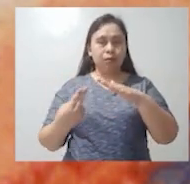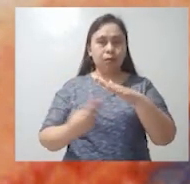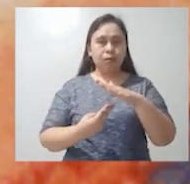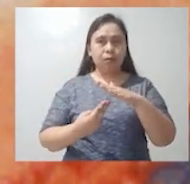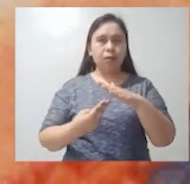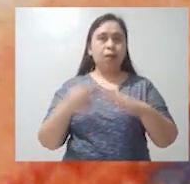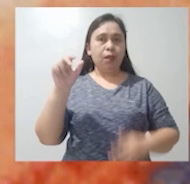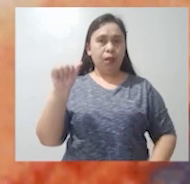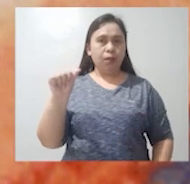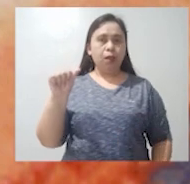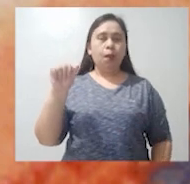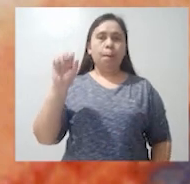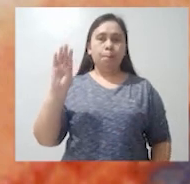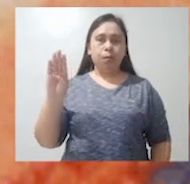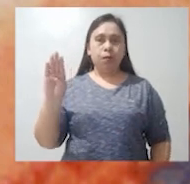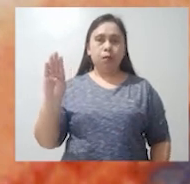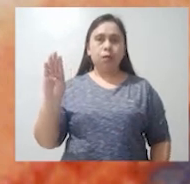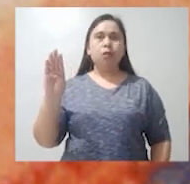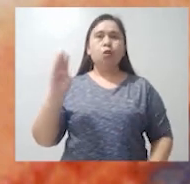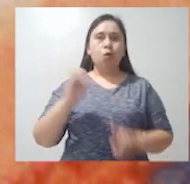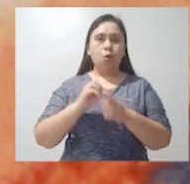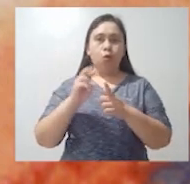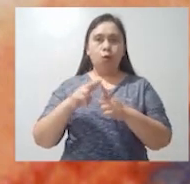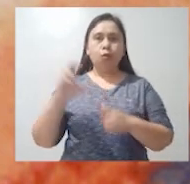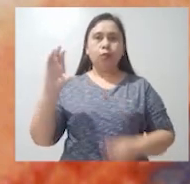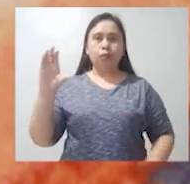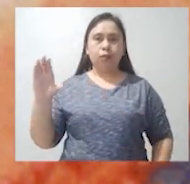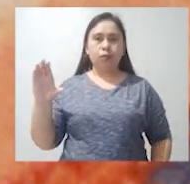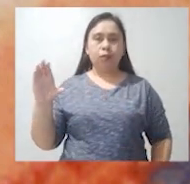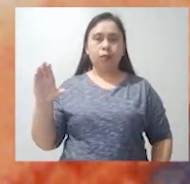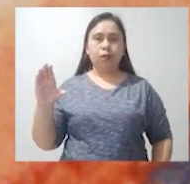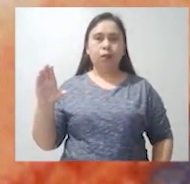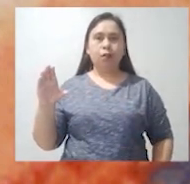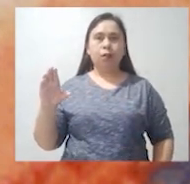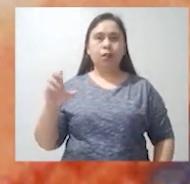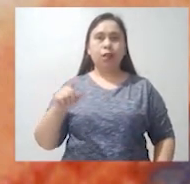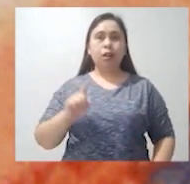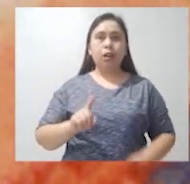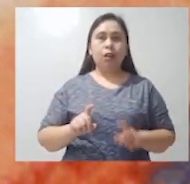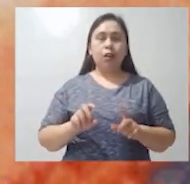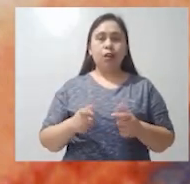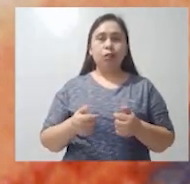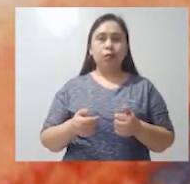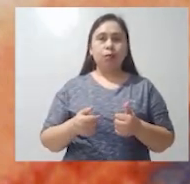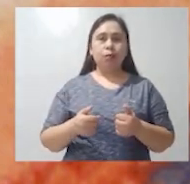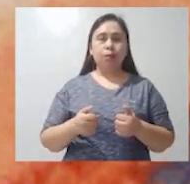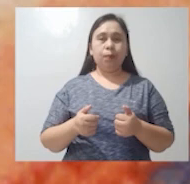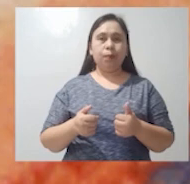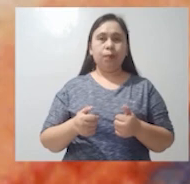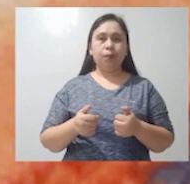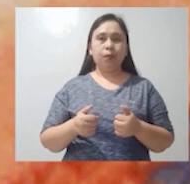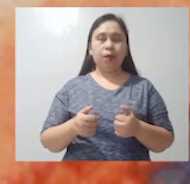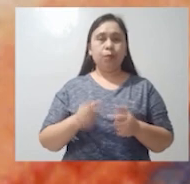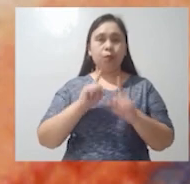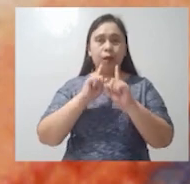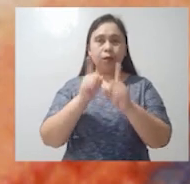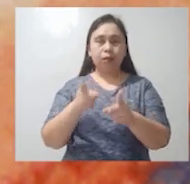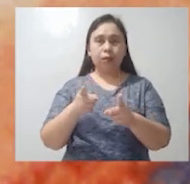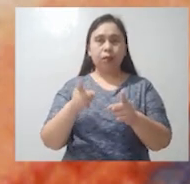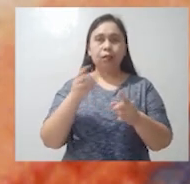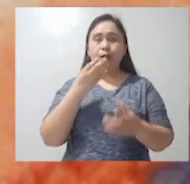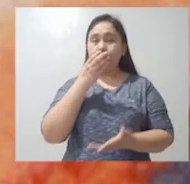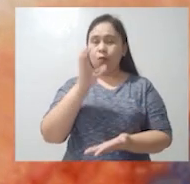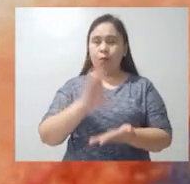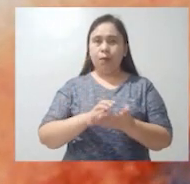convection, or letter C, radiation. You may type the letter of your answer on the comment box. Let's